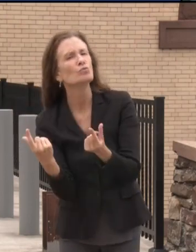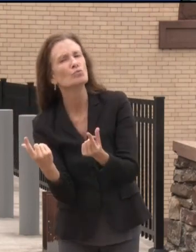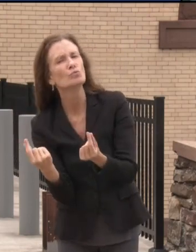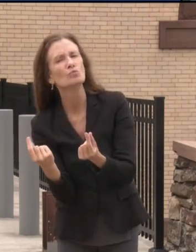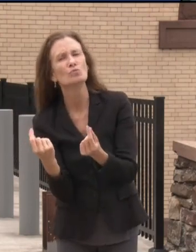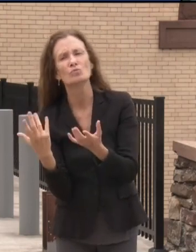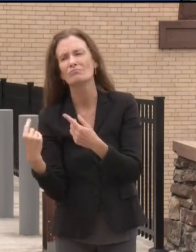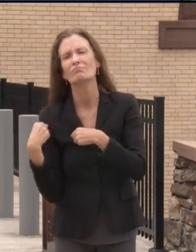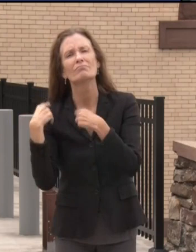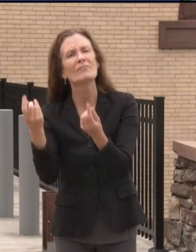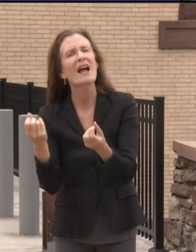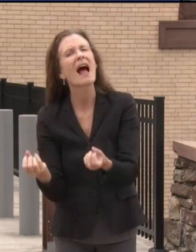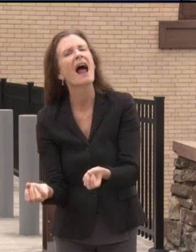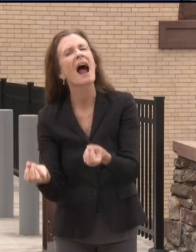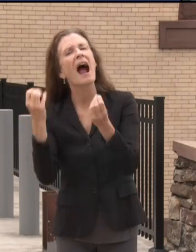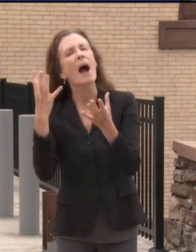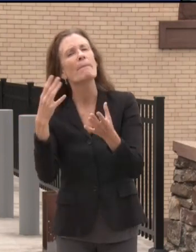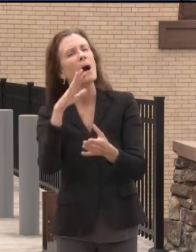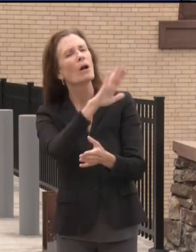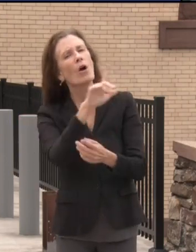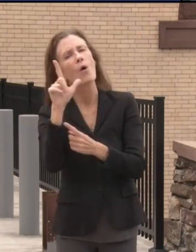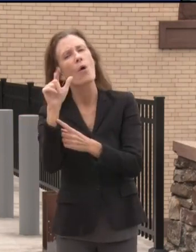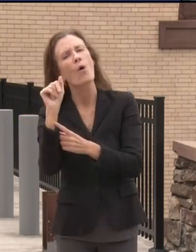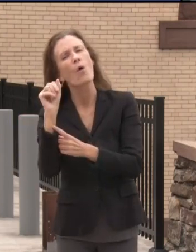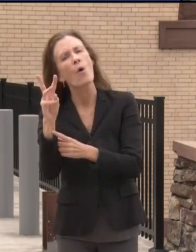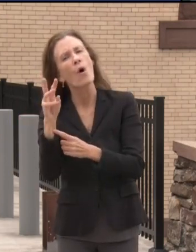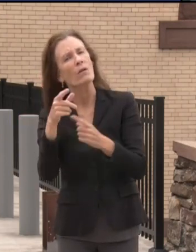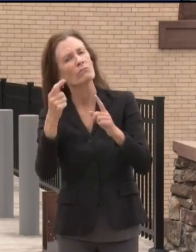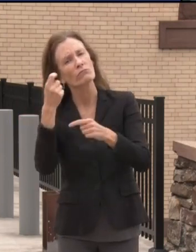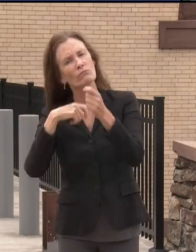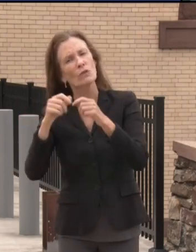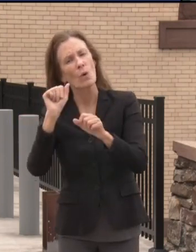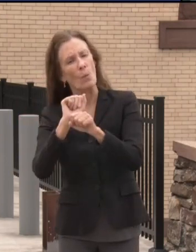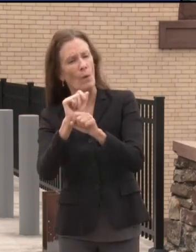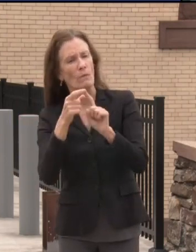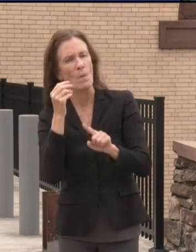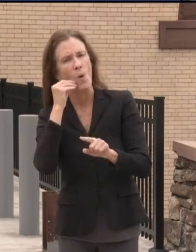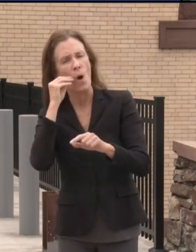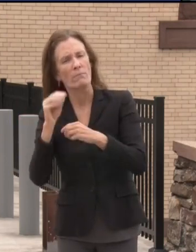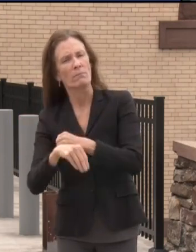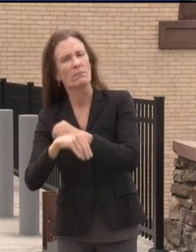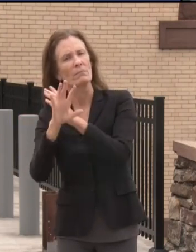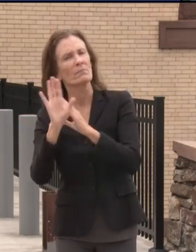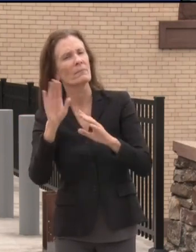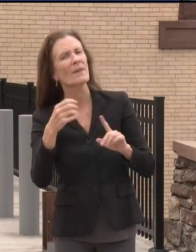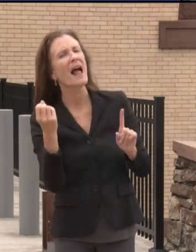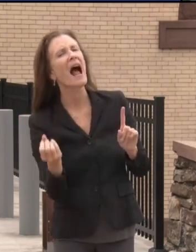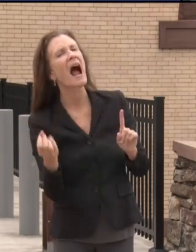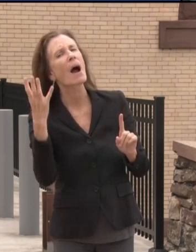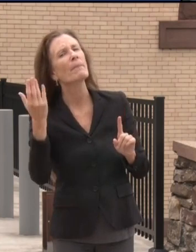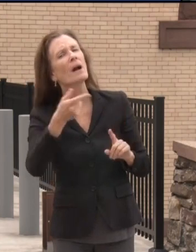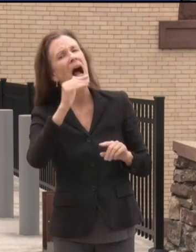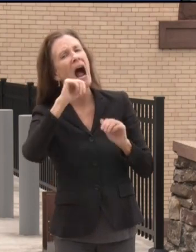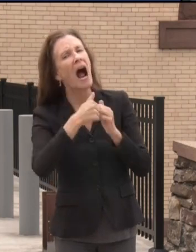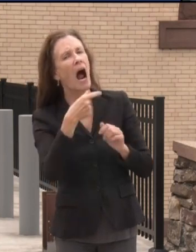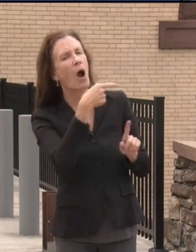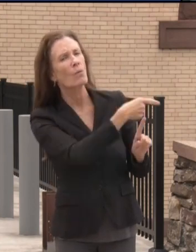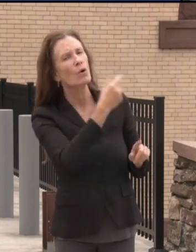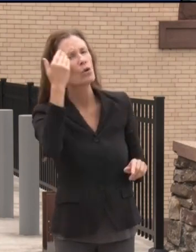from home? What oversight are they getting? And how can you ensure they are putting in a full day's work? That's a good, fair question.